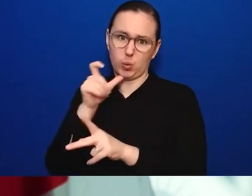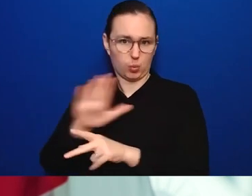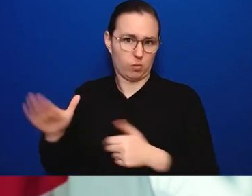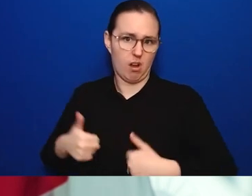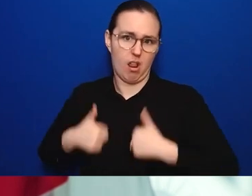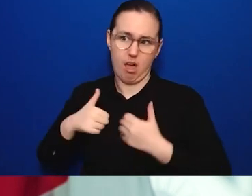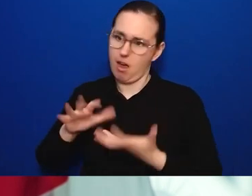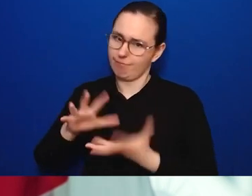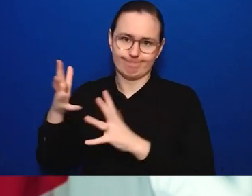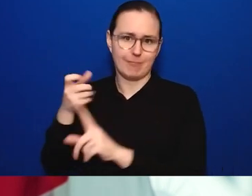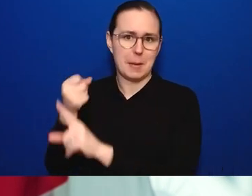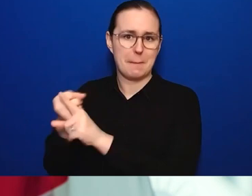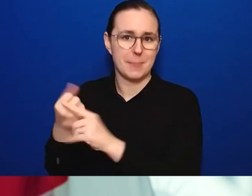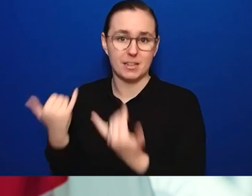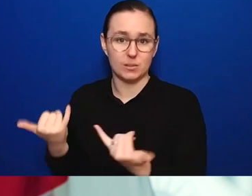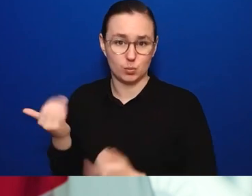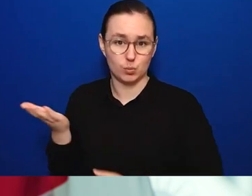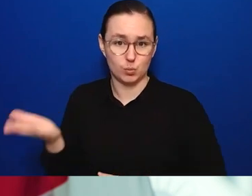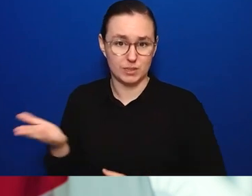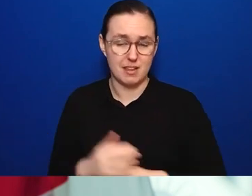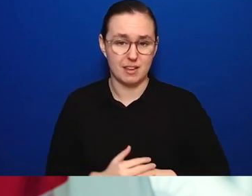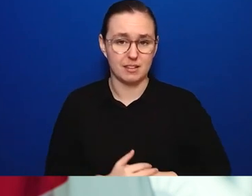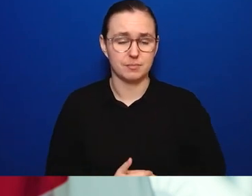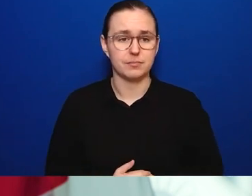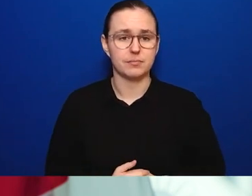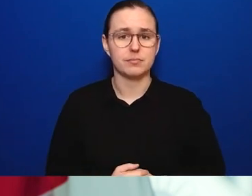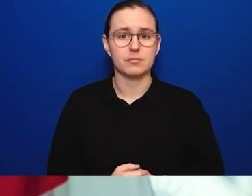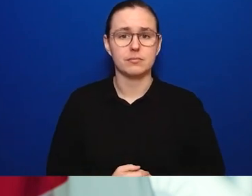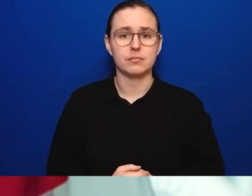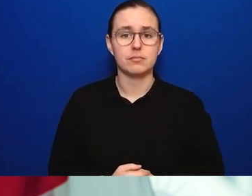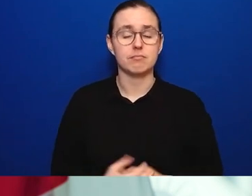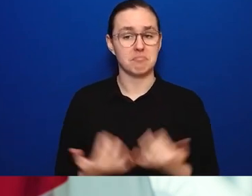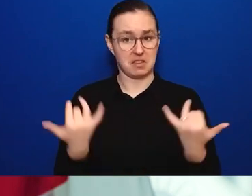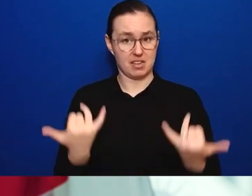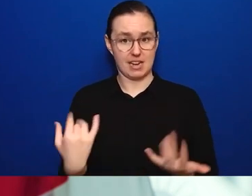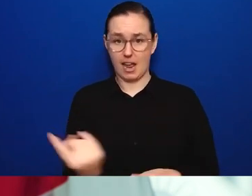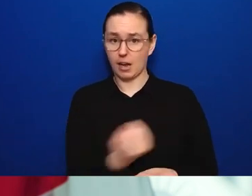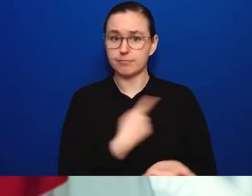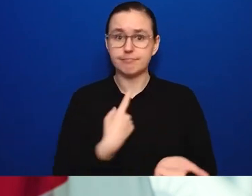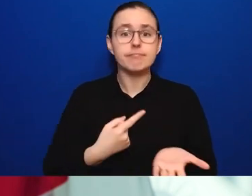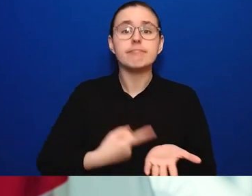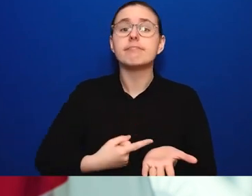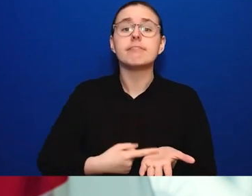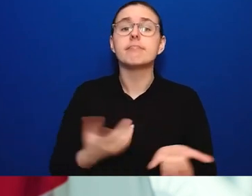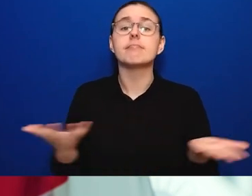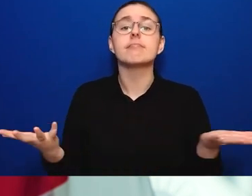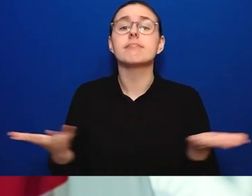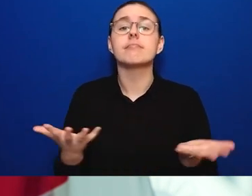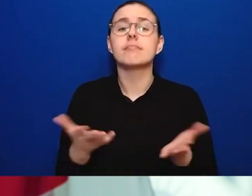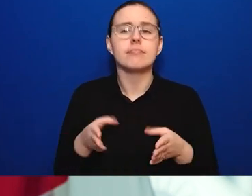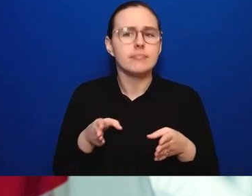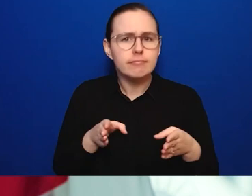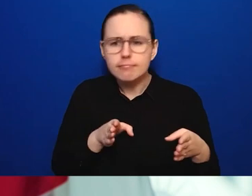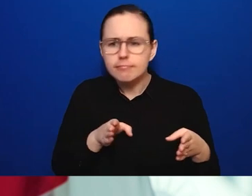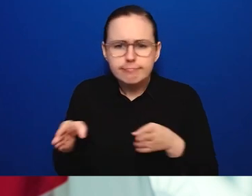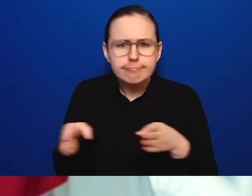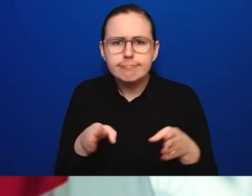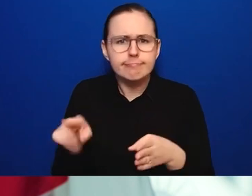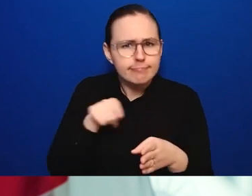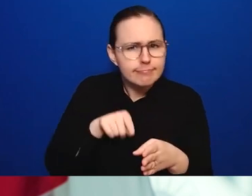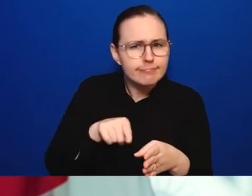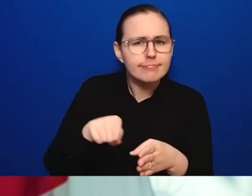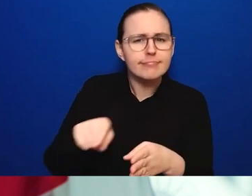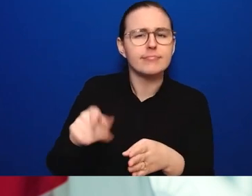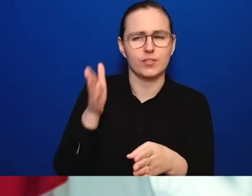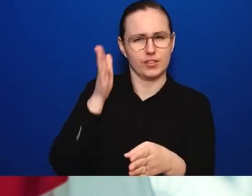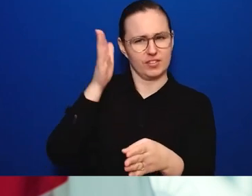Today, I'm here to speak about the Path Forward Community Fund. Protecting communities and ensuring people feel safe is a crucial part